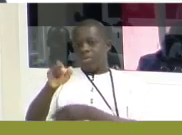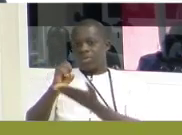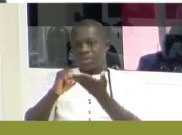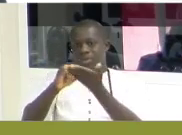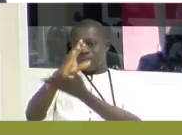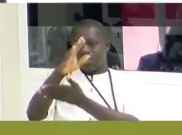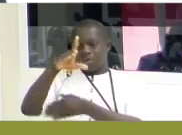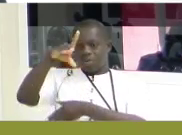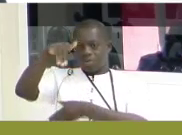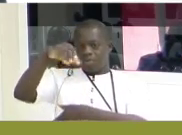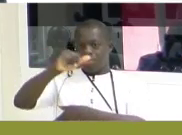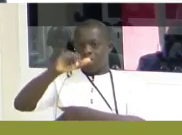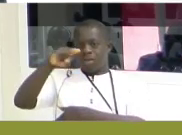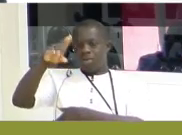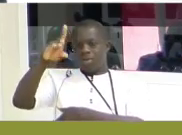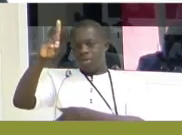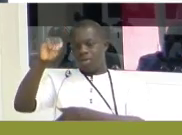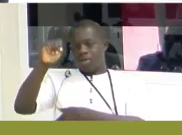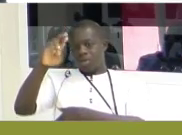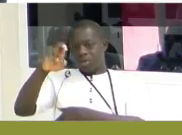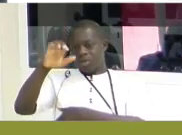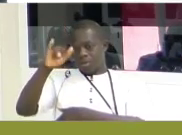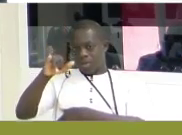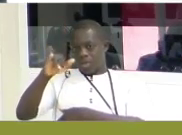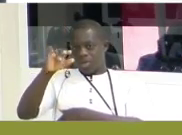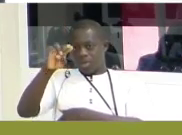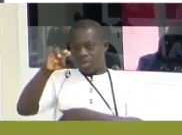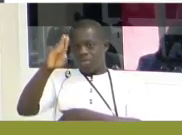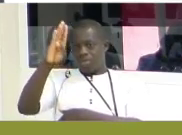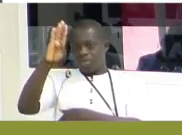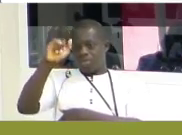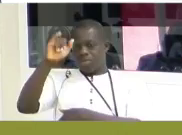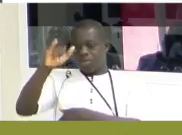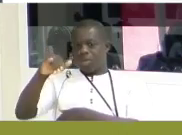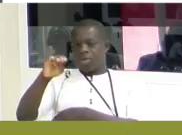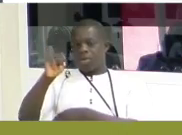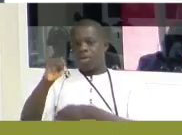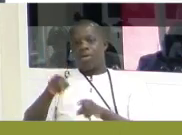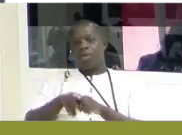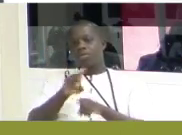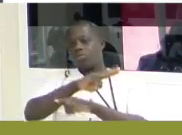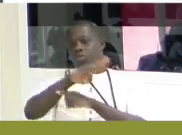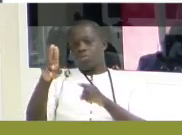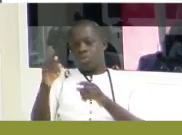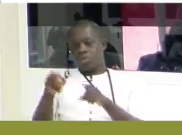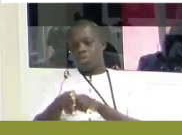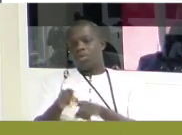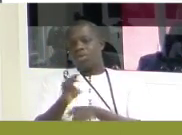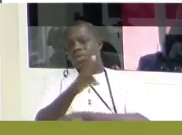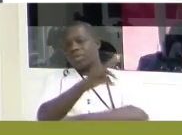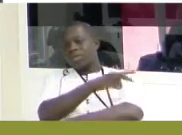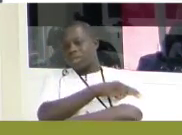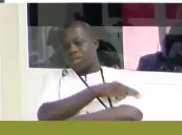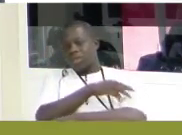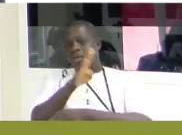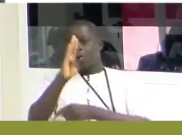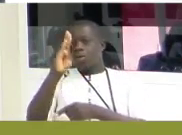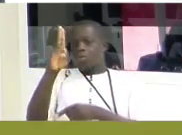Pandey Rimbai. I don't know the content of the message, but the conclusion is Sergeant Buba Jammeh, State